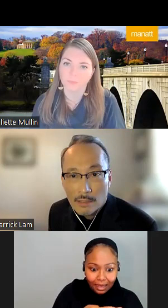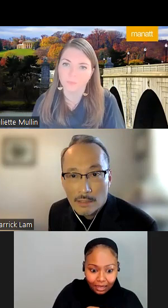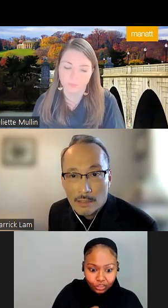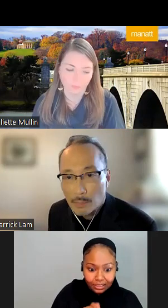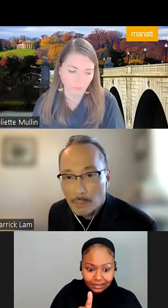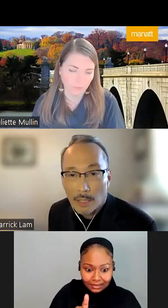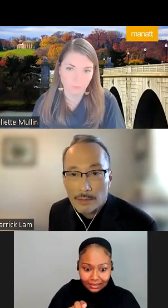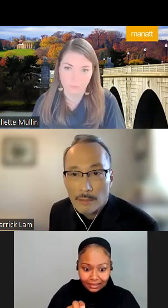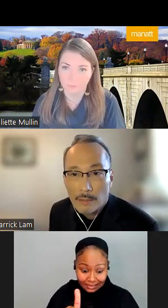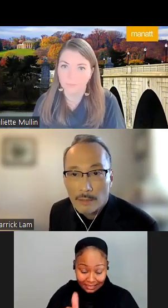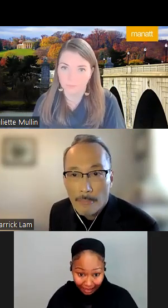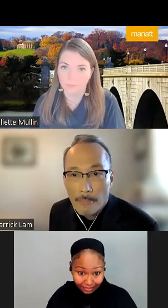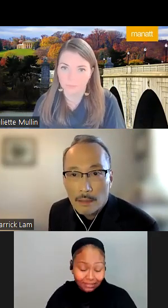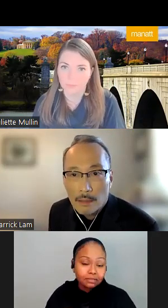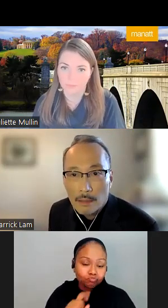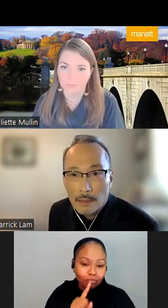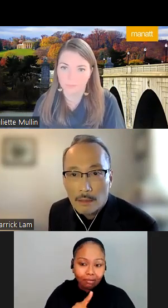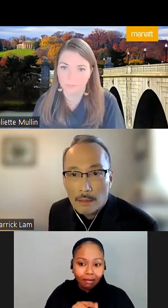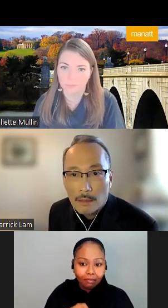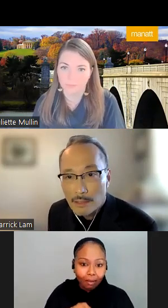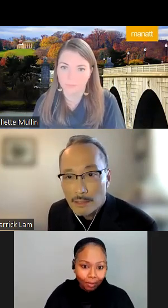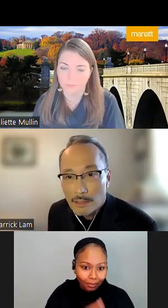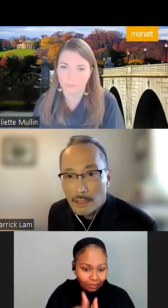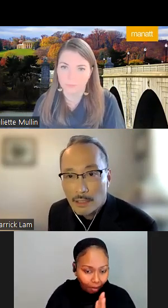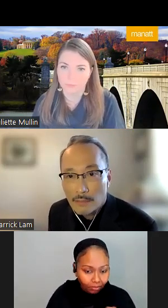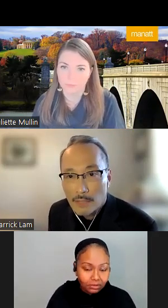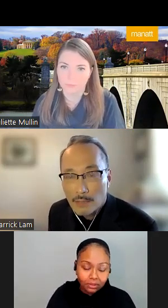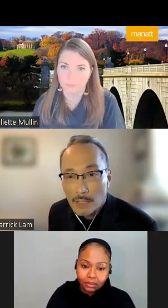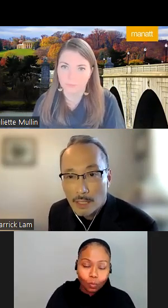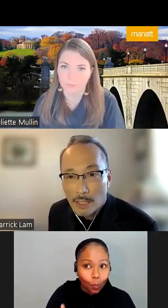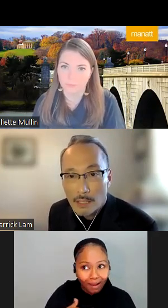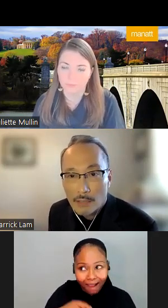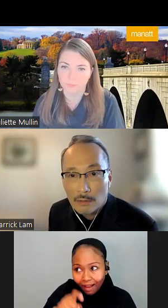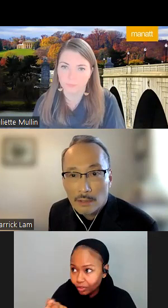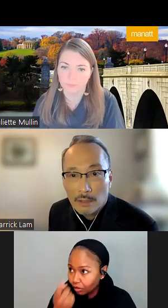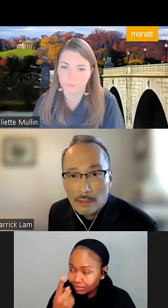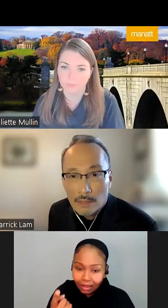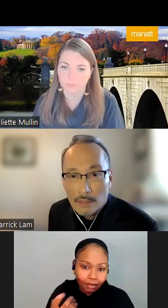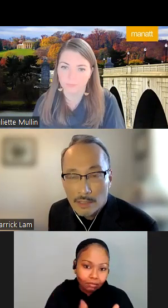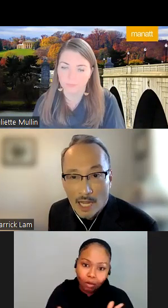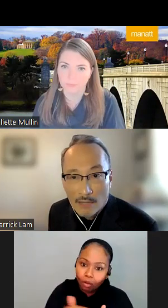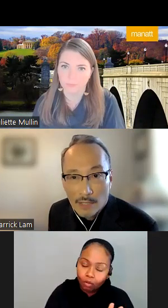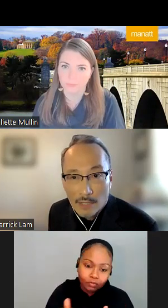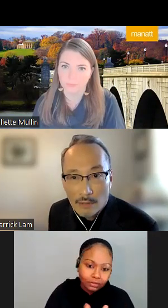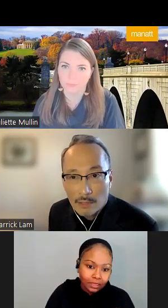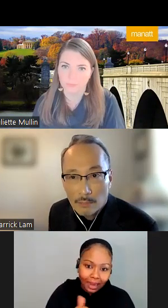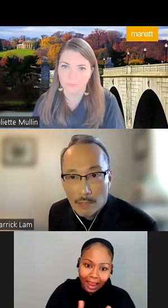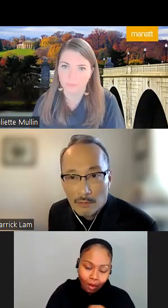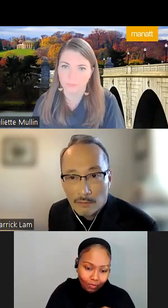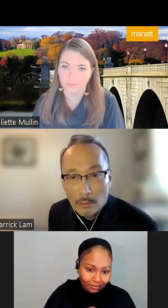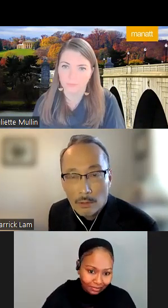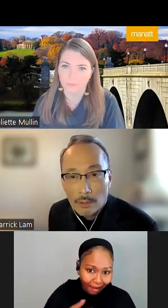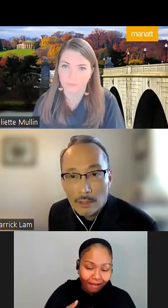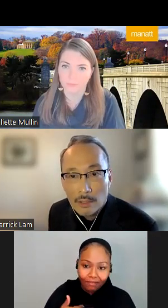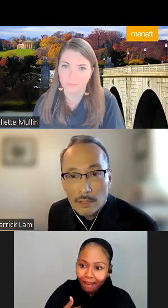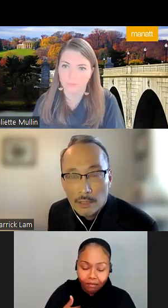and implement the policy. Also, we have to understand a lot of times it's really how the staff carry out the bulk of the